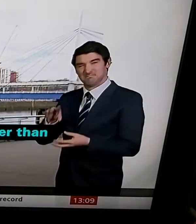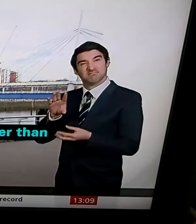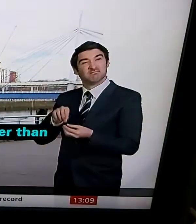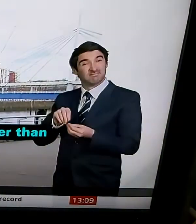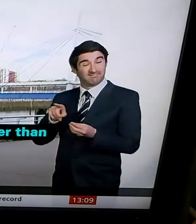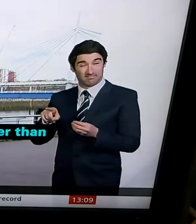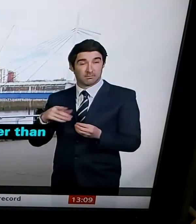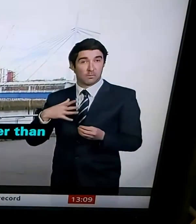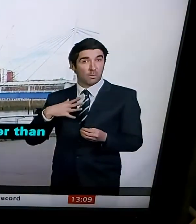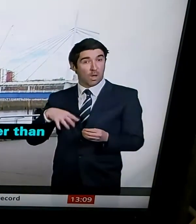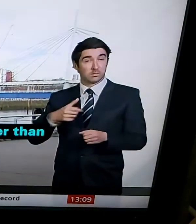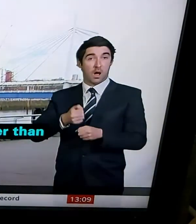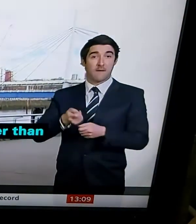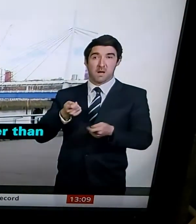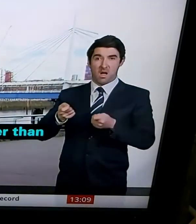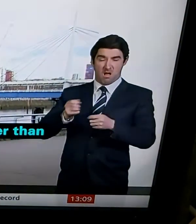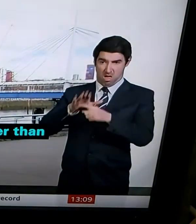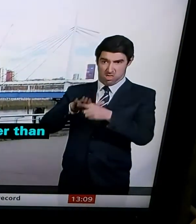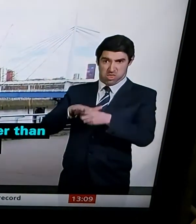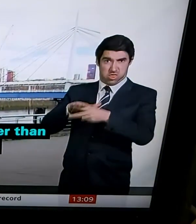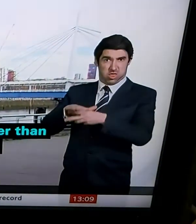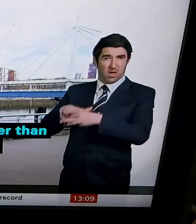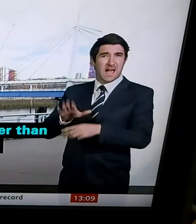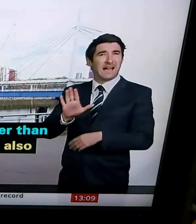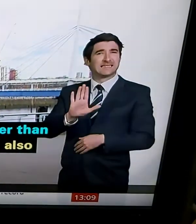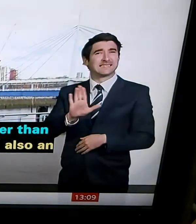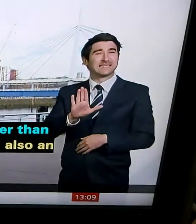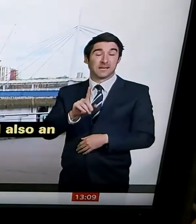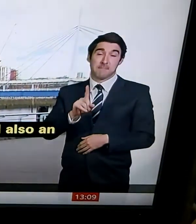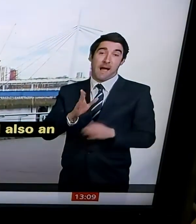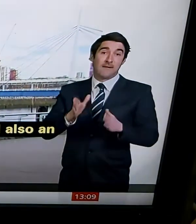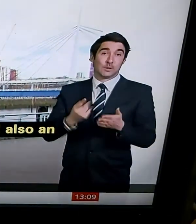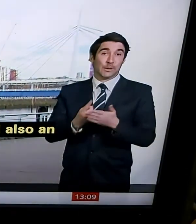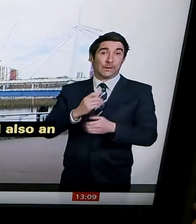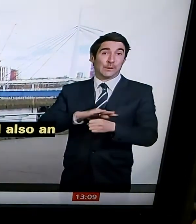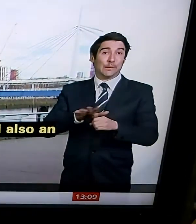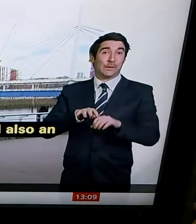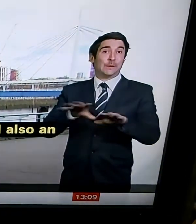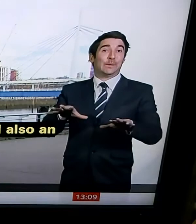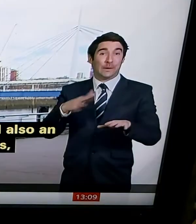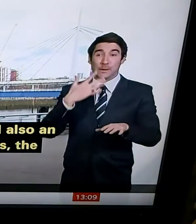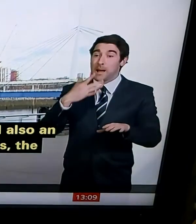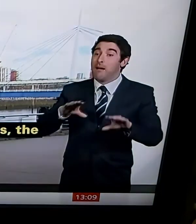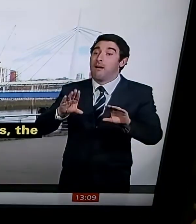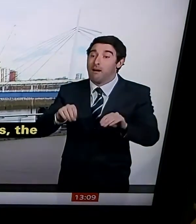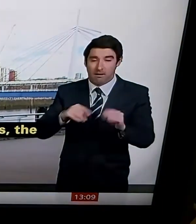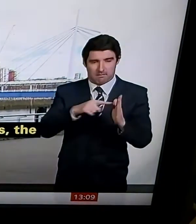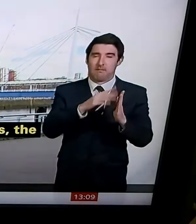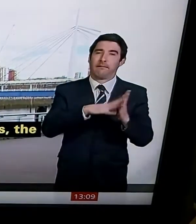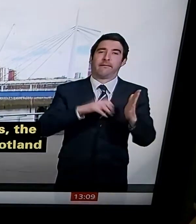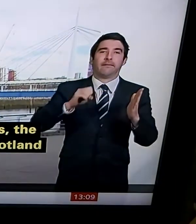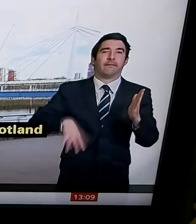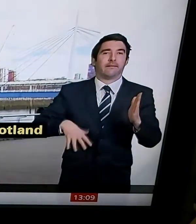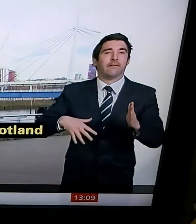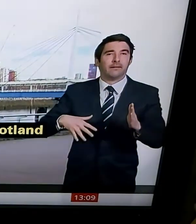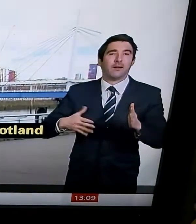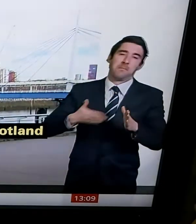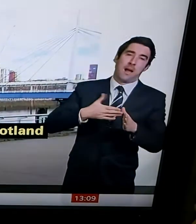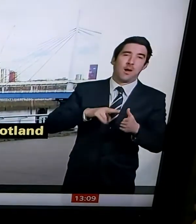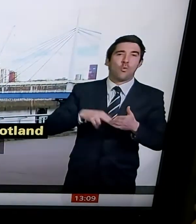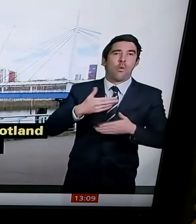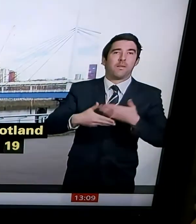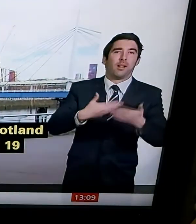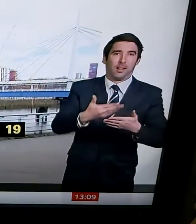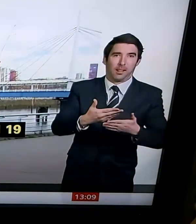And also an update on those daily statistics. The number of people here in Scotland who have died with COVID-related symptoms is now up